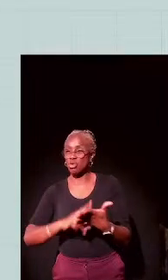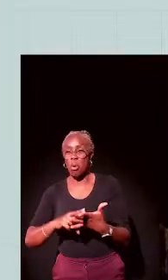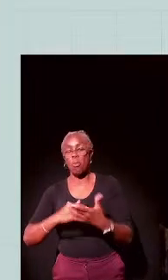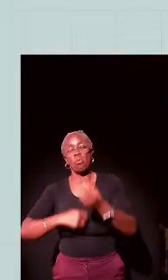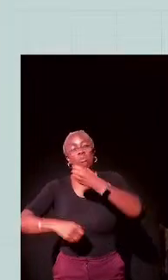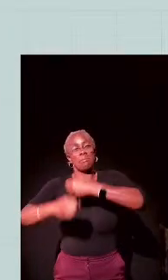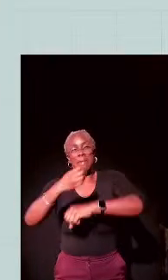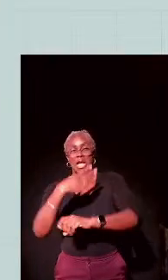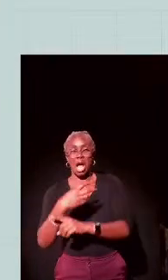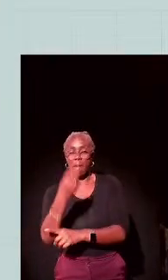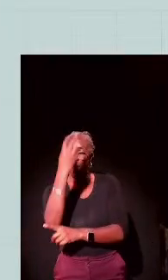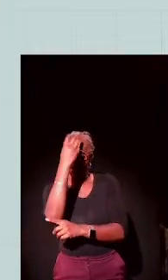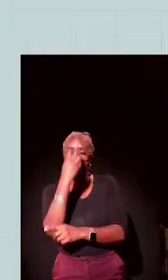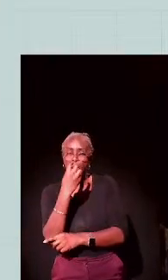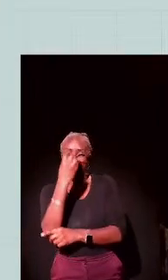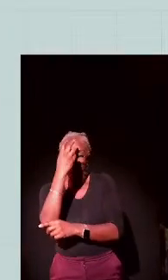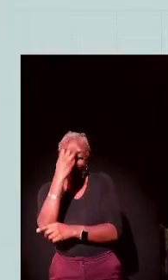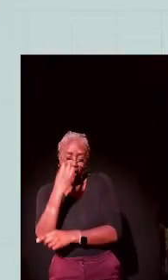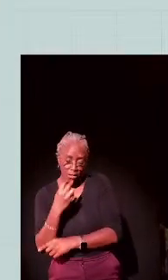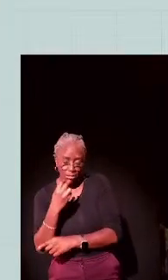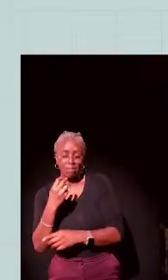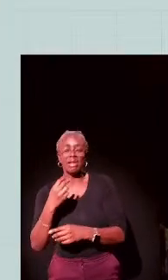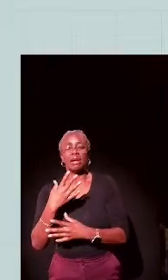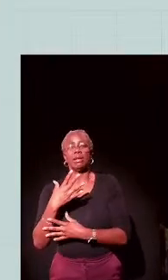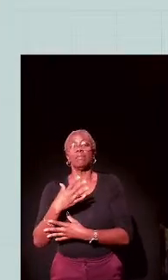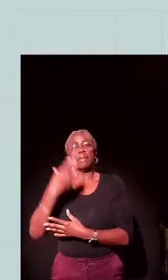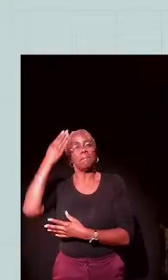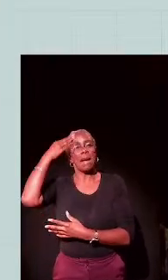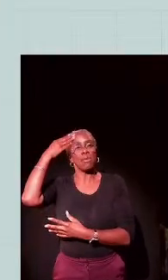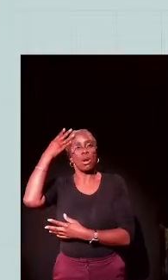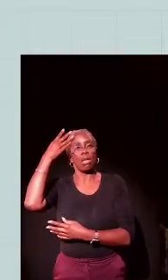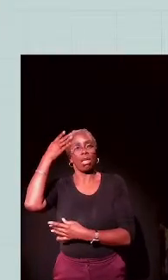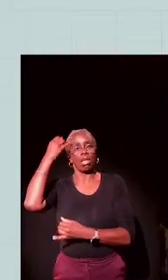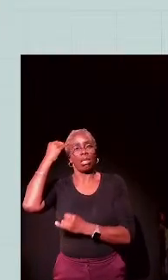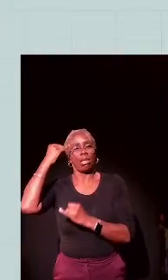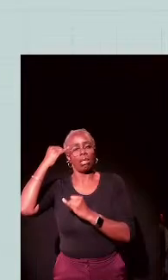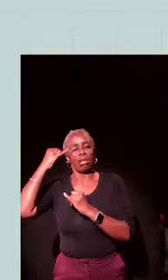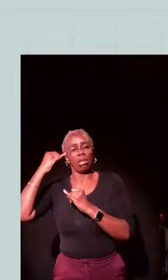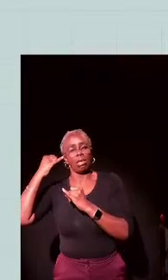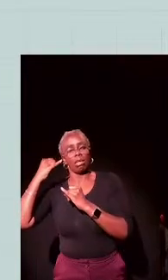involves some sort of cognitive decline as you keep going through.